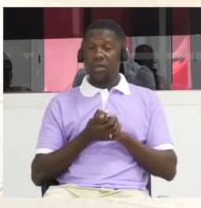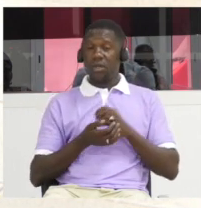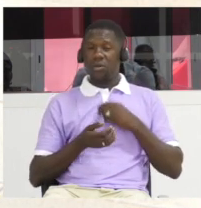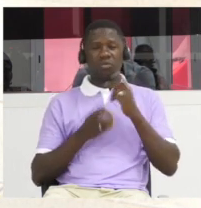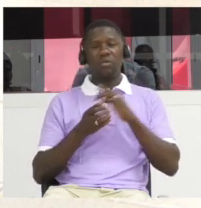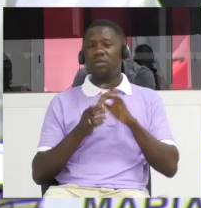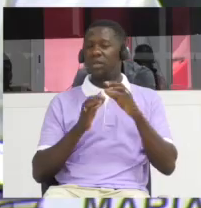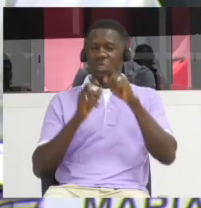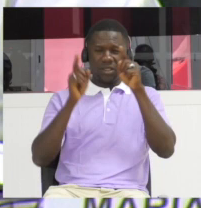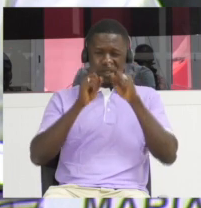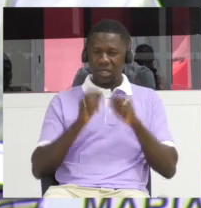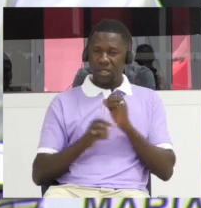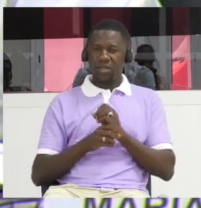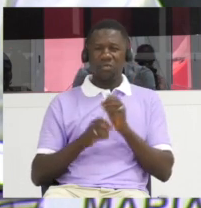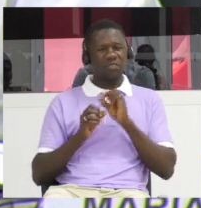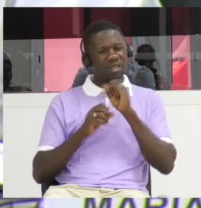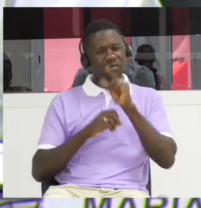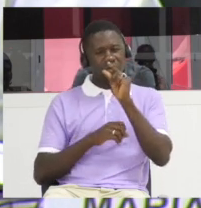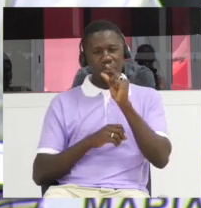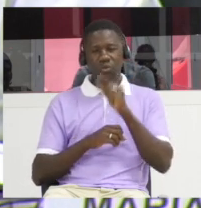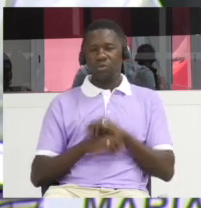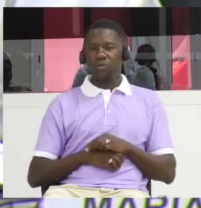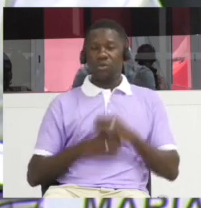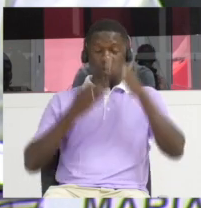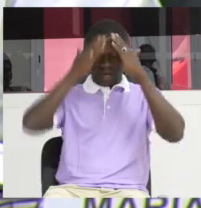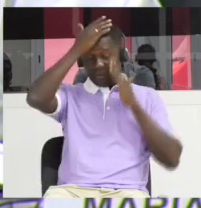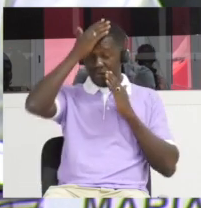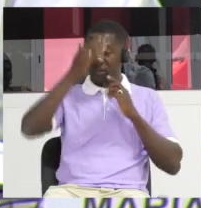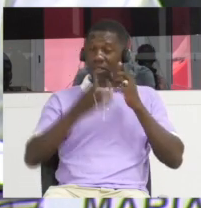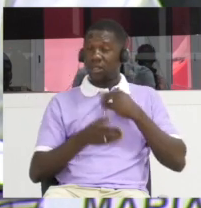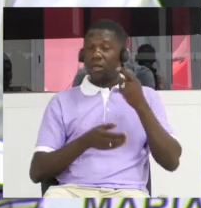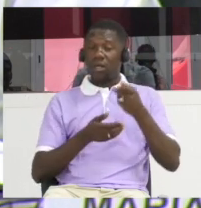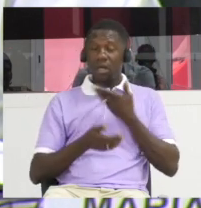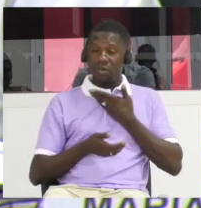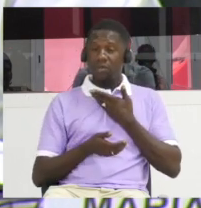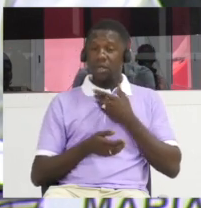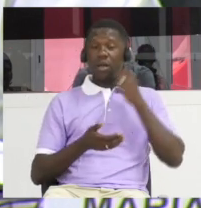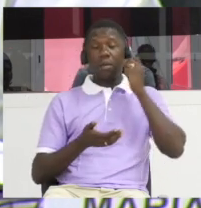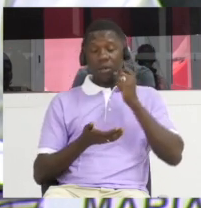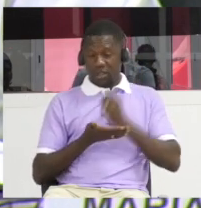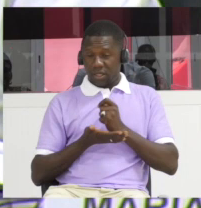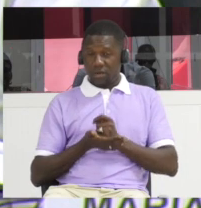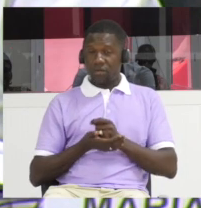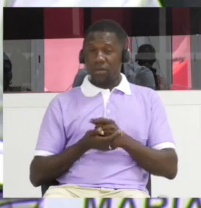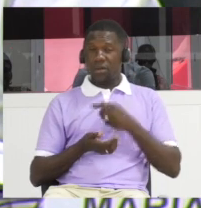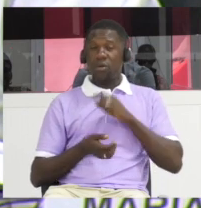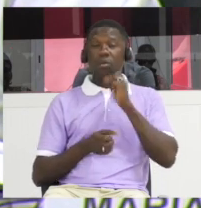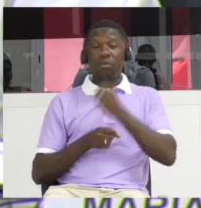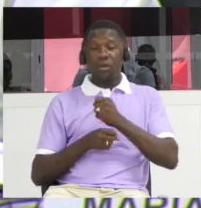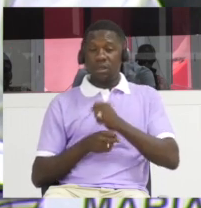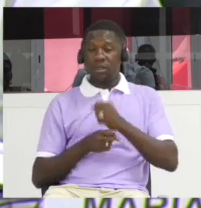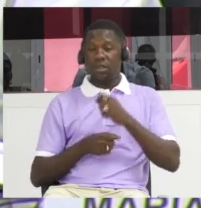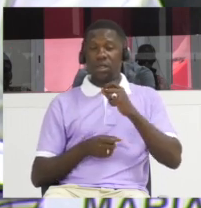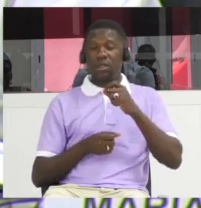The Armed Forces Council, that the permanent Secretary of Defense was supposed to be secretary